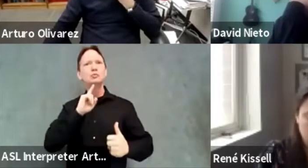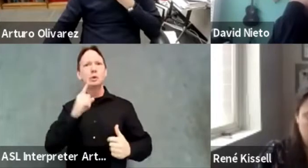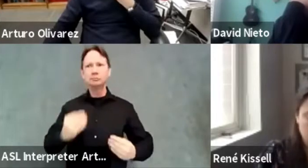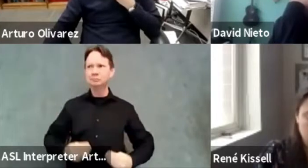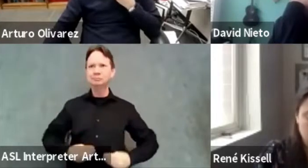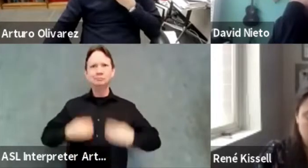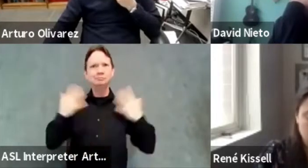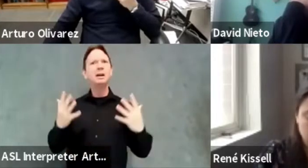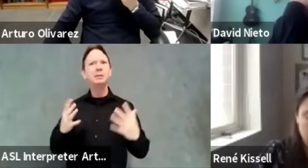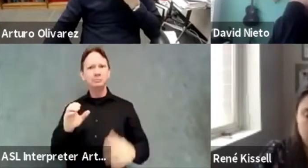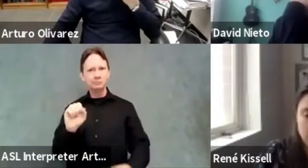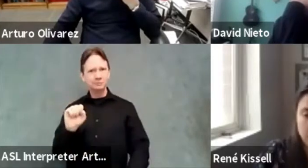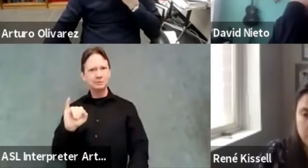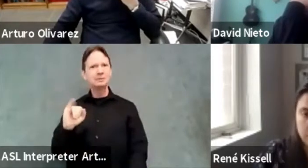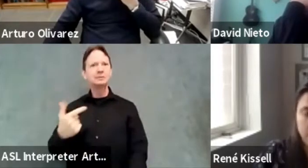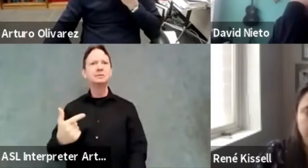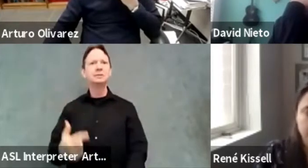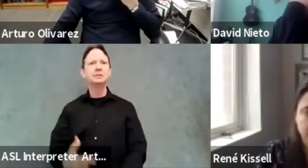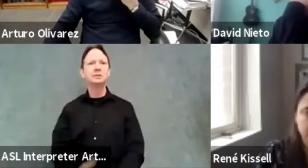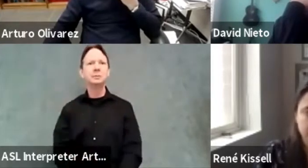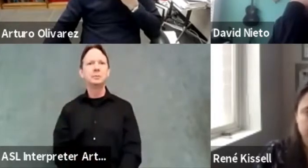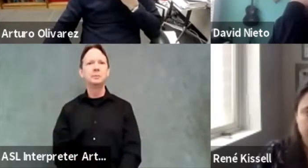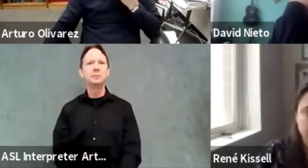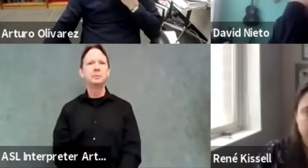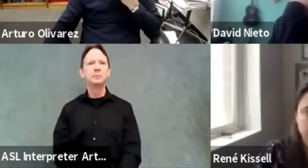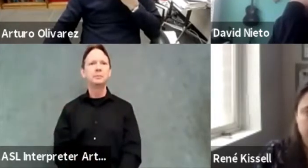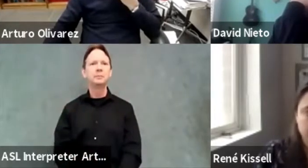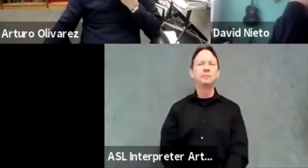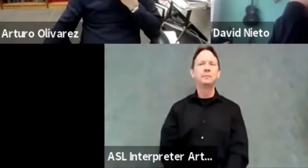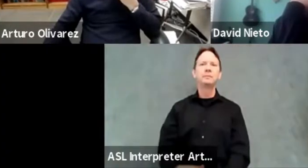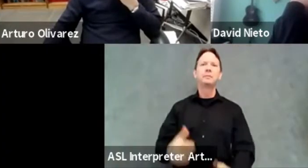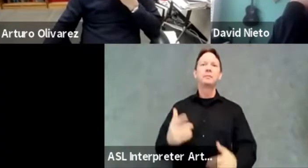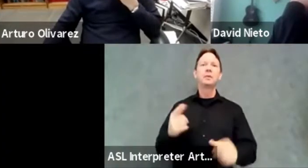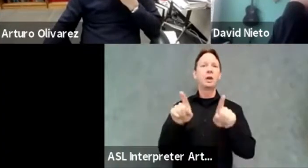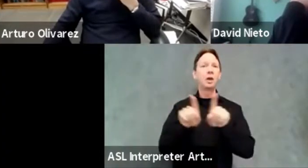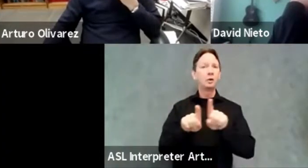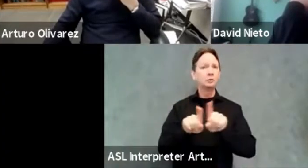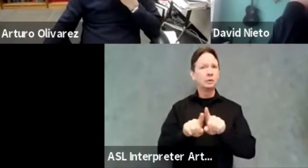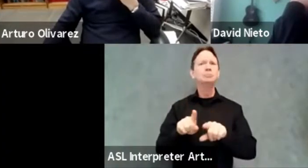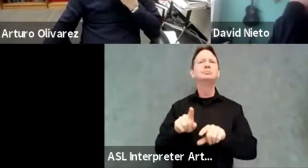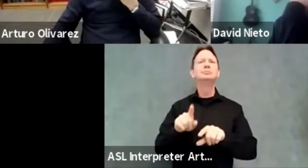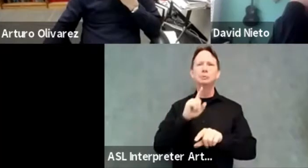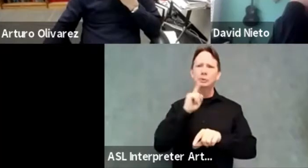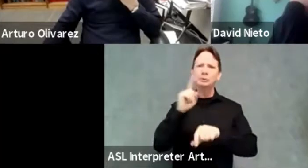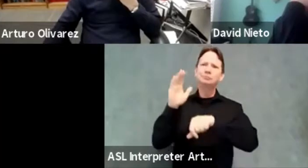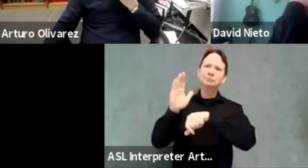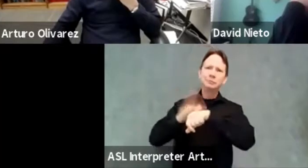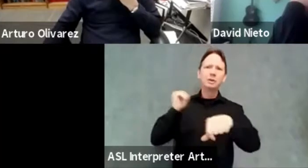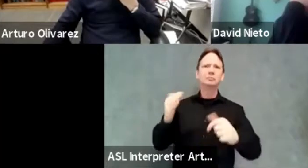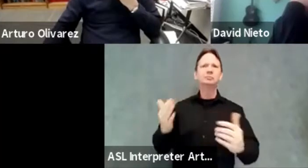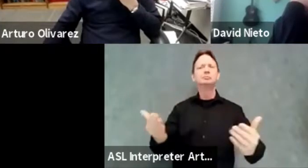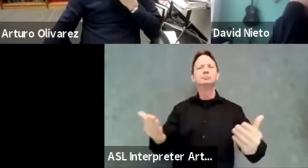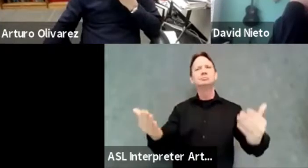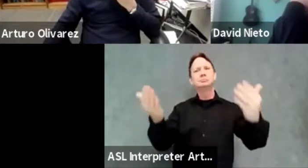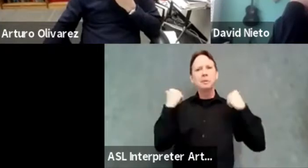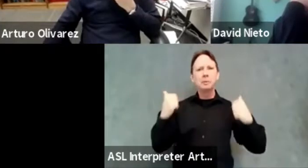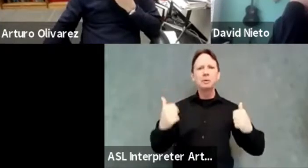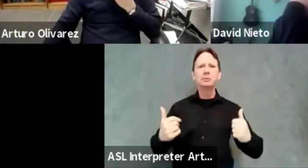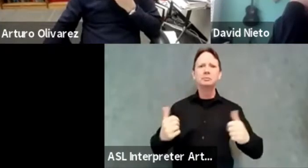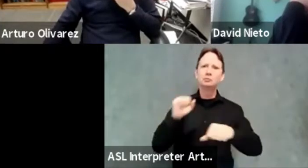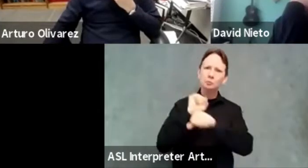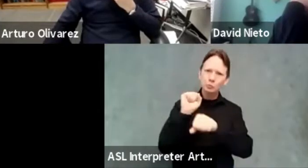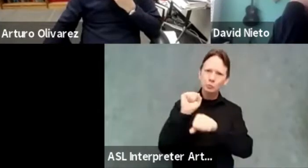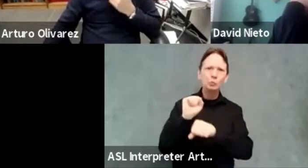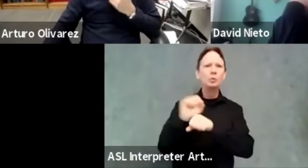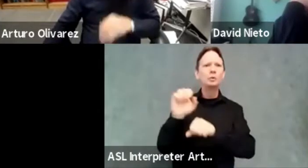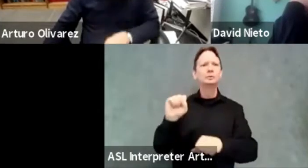call for proposals to lift up the work of the SIG. It's so, so, so important. Share information widely, involve SIG members as much